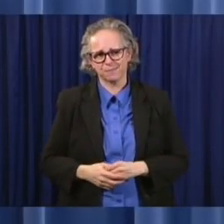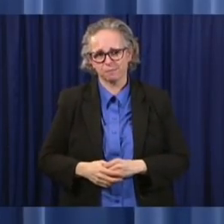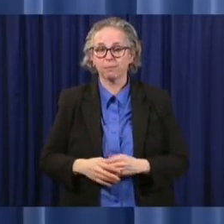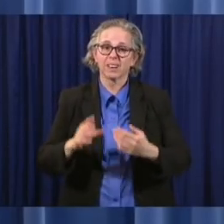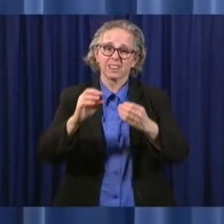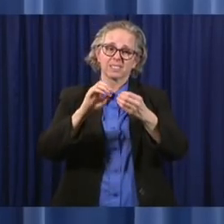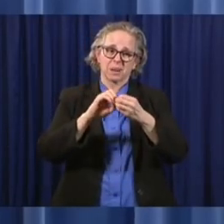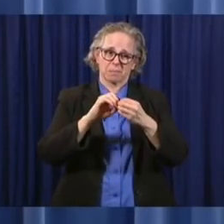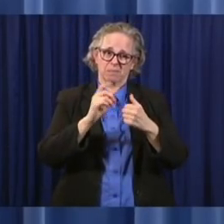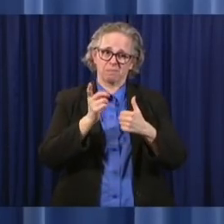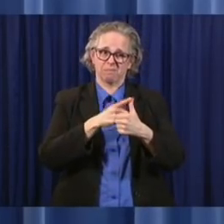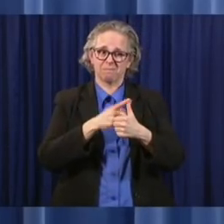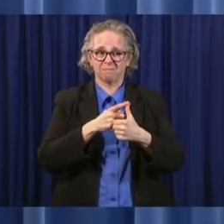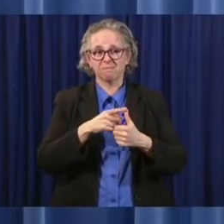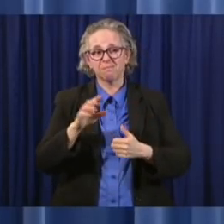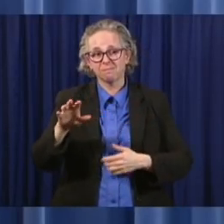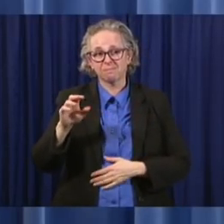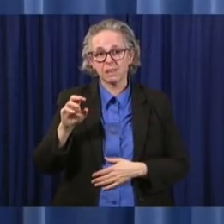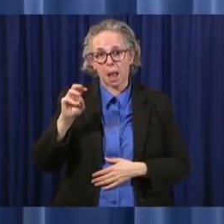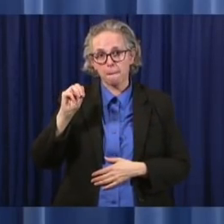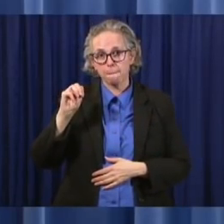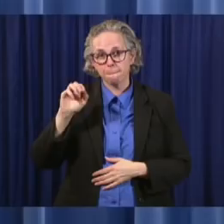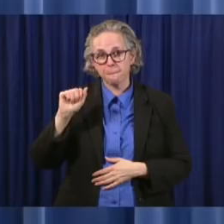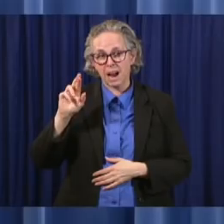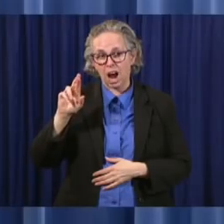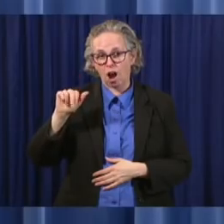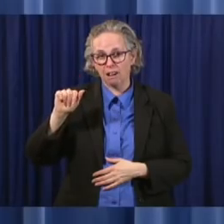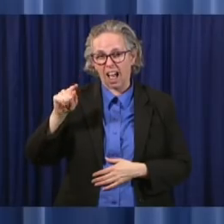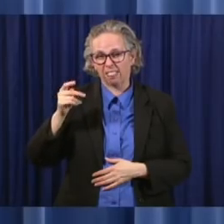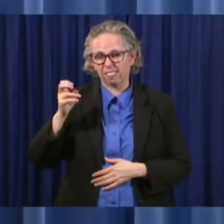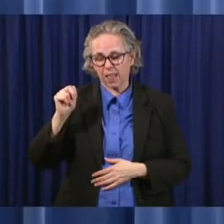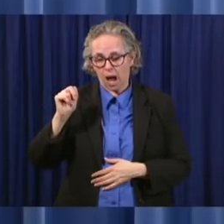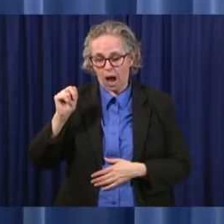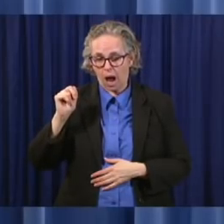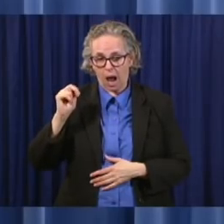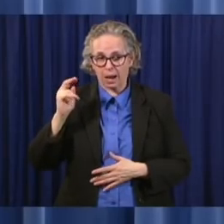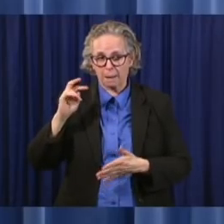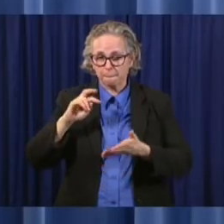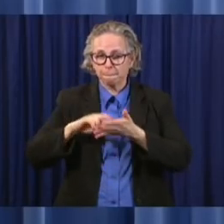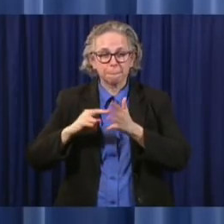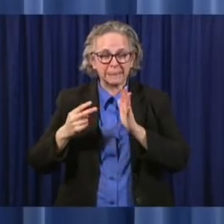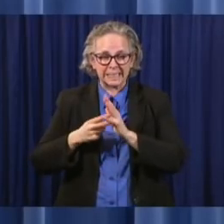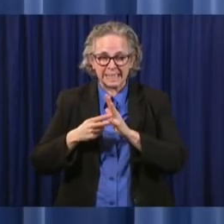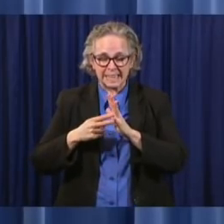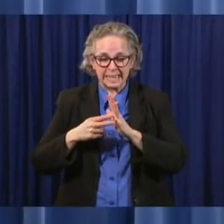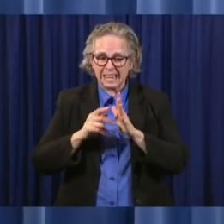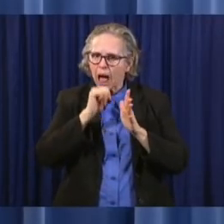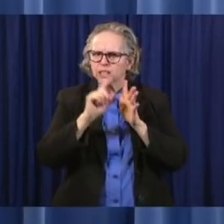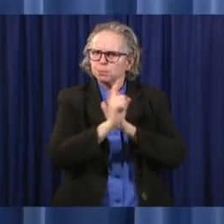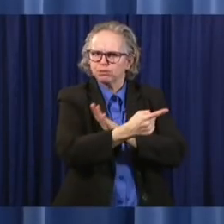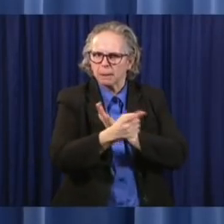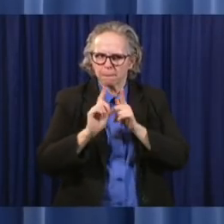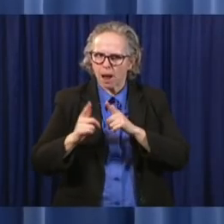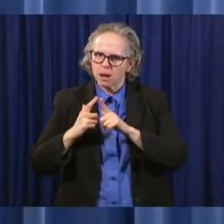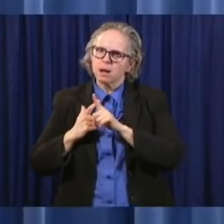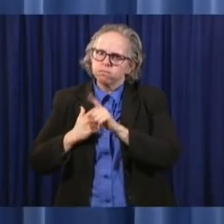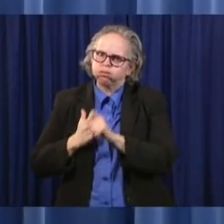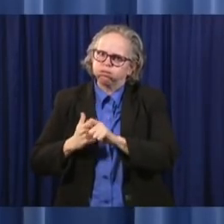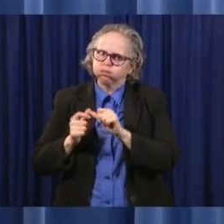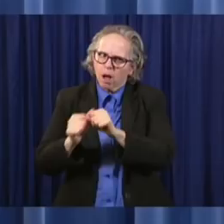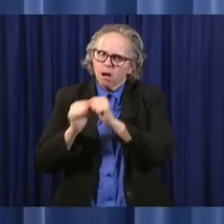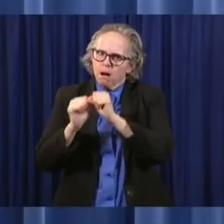marathon. This is not a sprint. We're in this for the long haul, and I think we have to get our